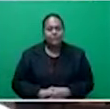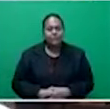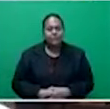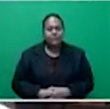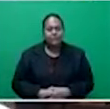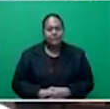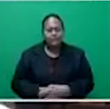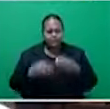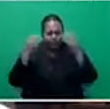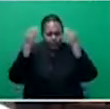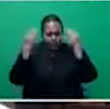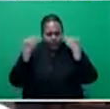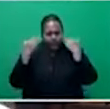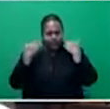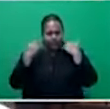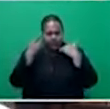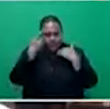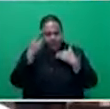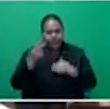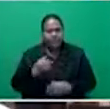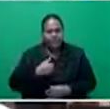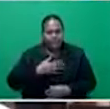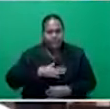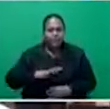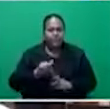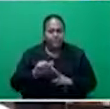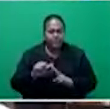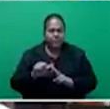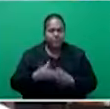Mr. Speaker, sir, I'd like to also now continue with the rest.